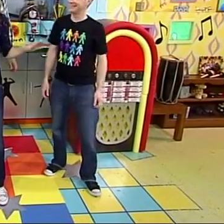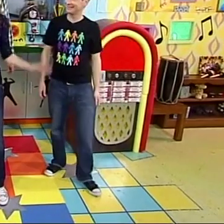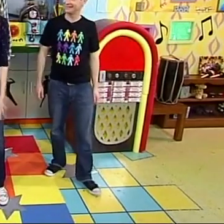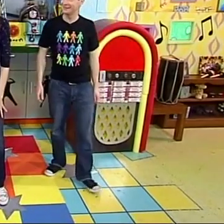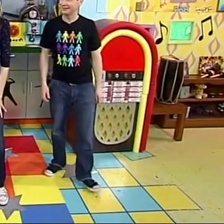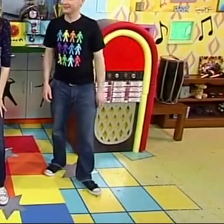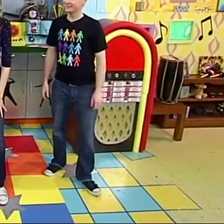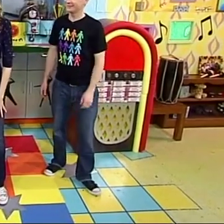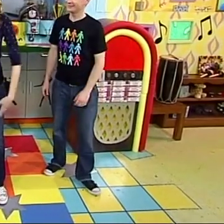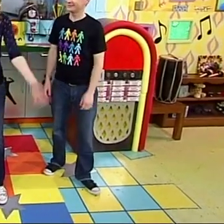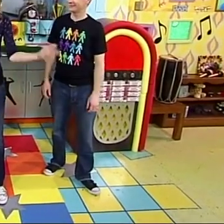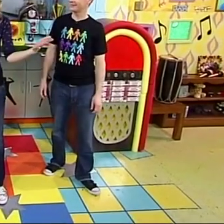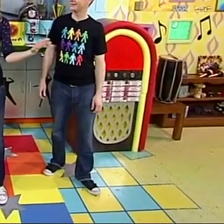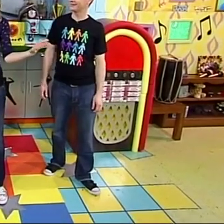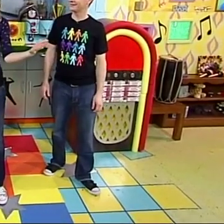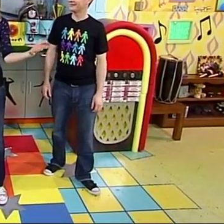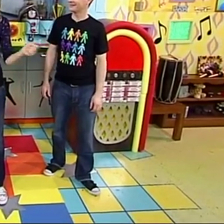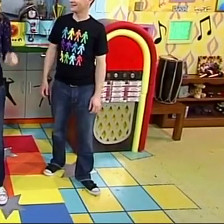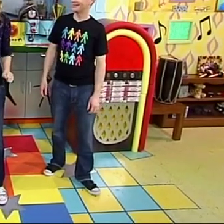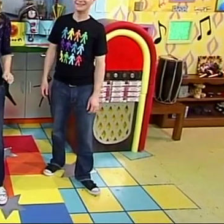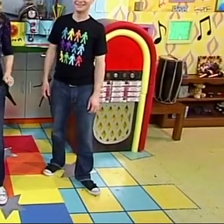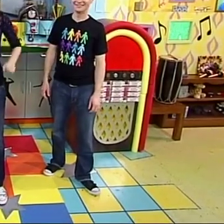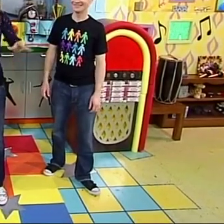dance especially for Pilchard, Bob the Builder's